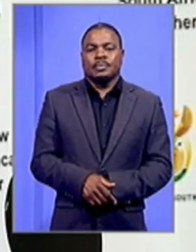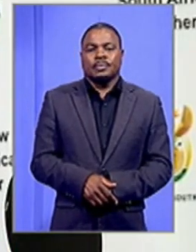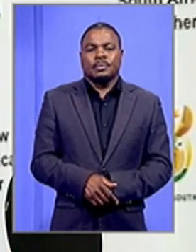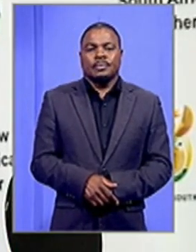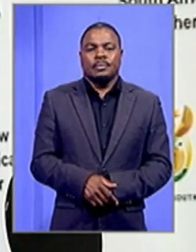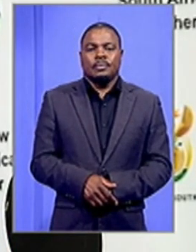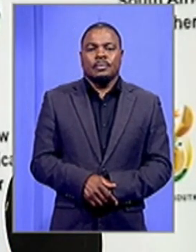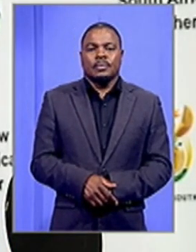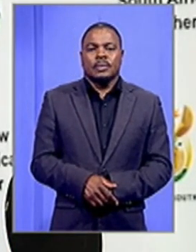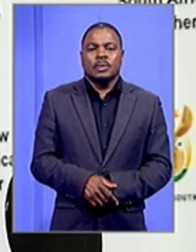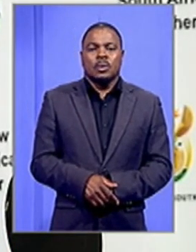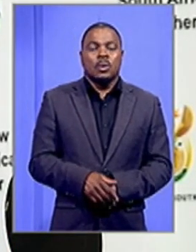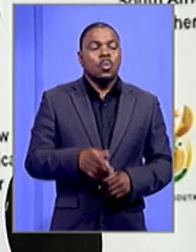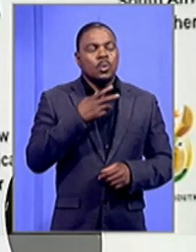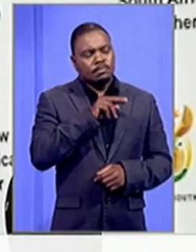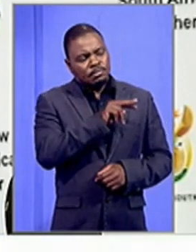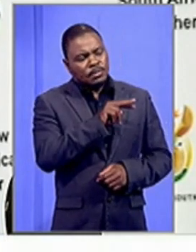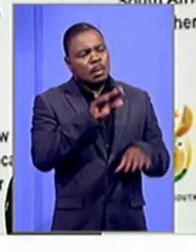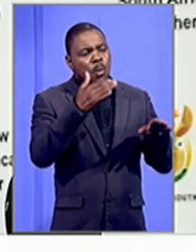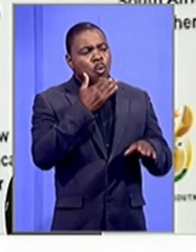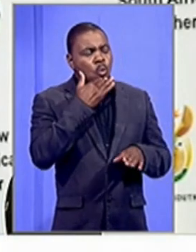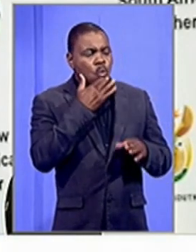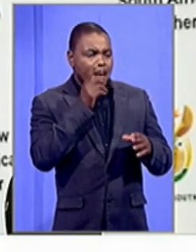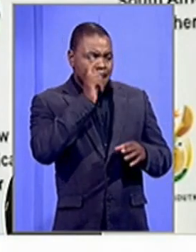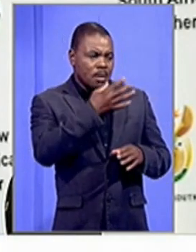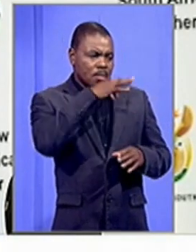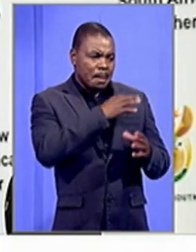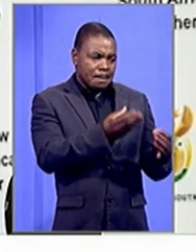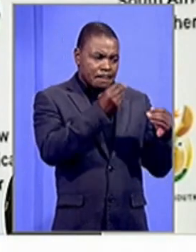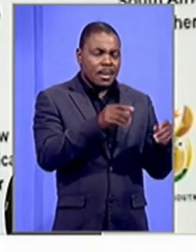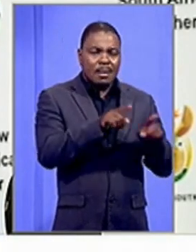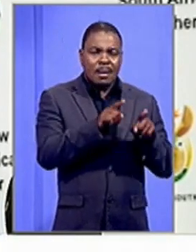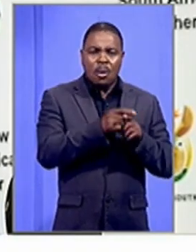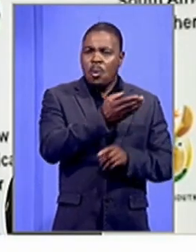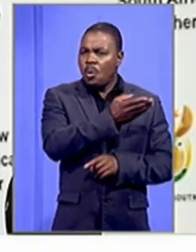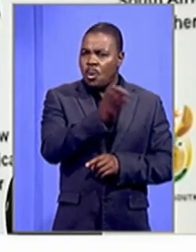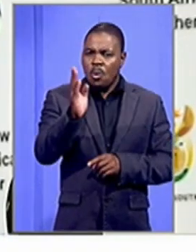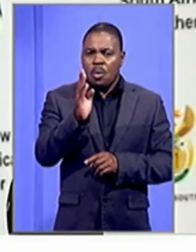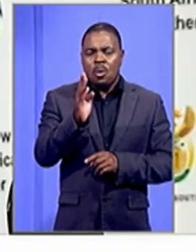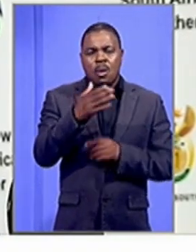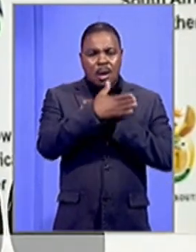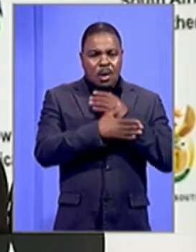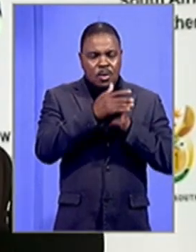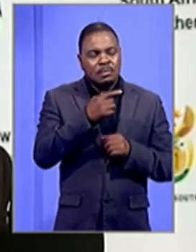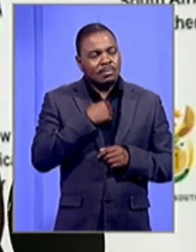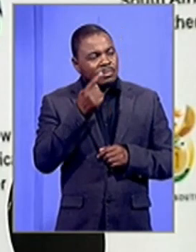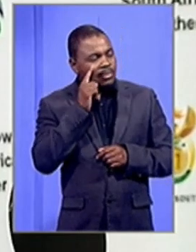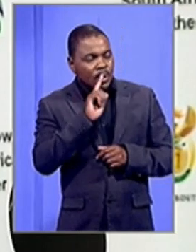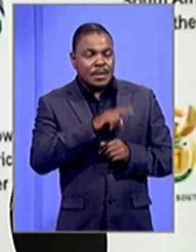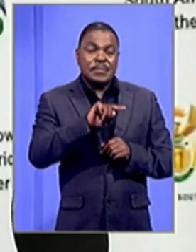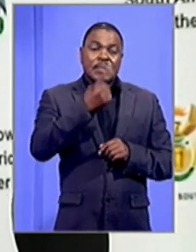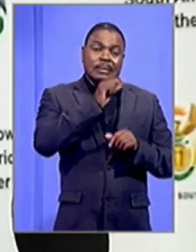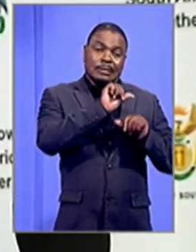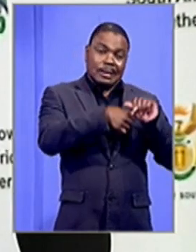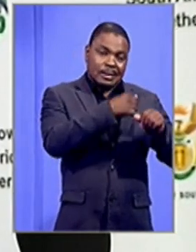we look at beneficiaries, all countries look at the first generation, and if it is the